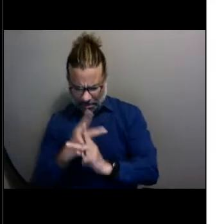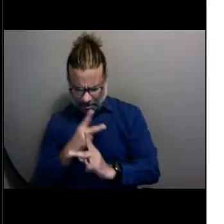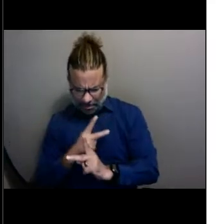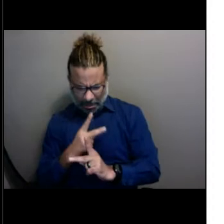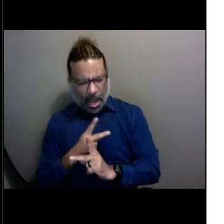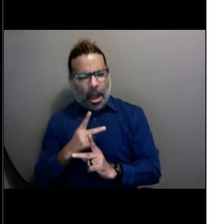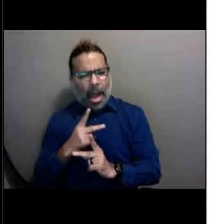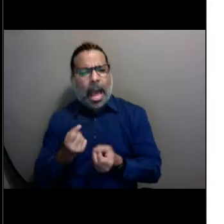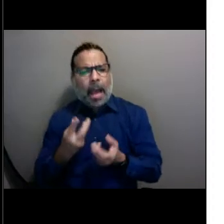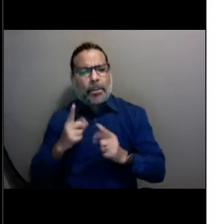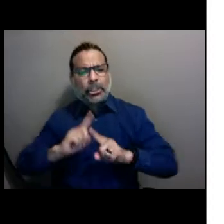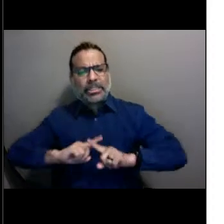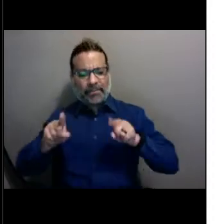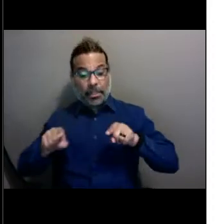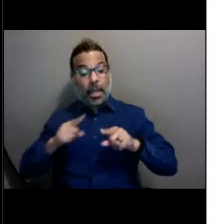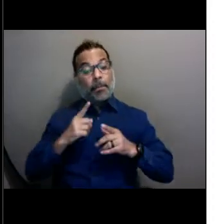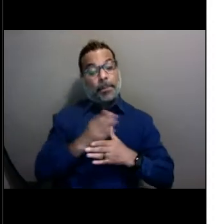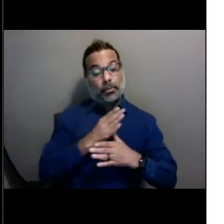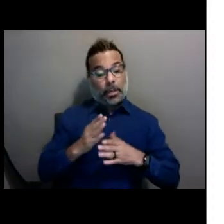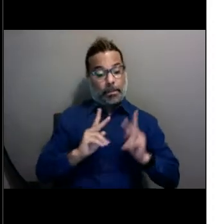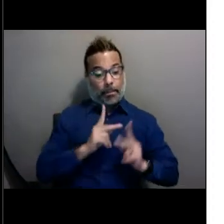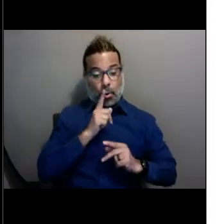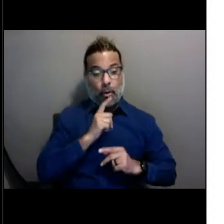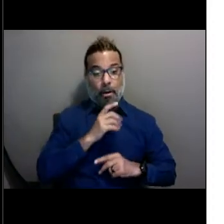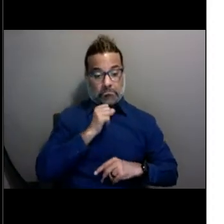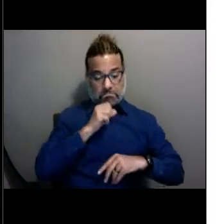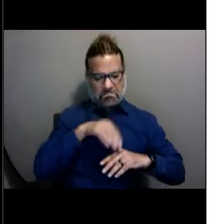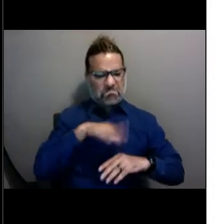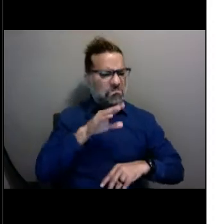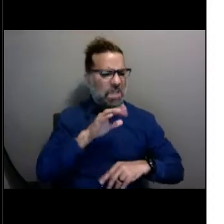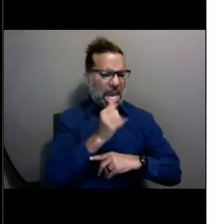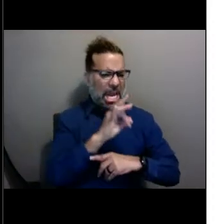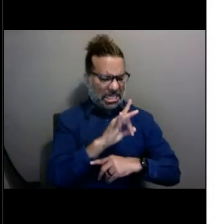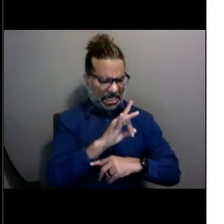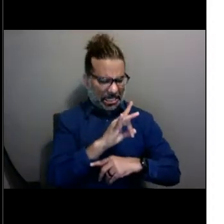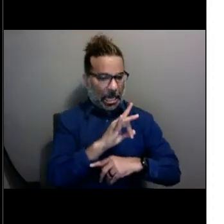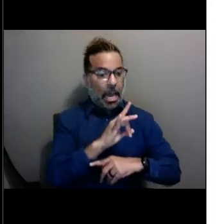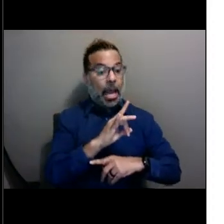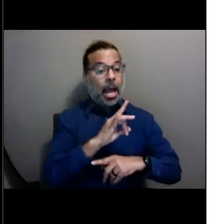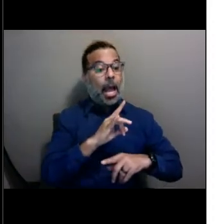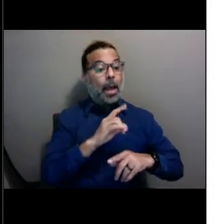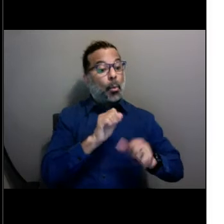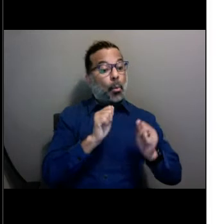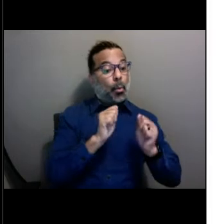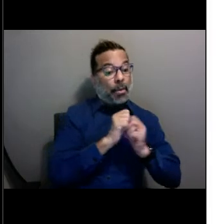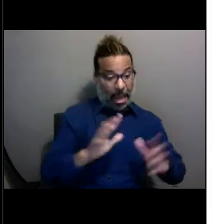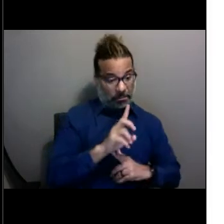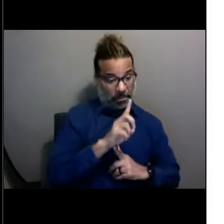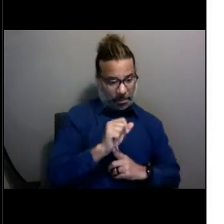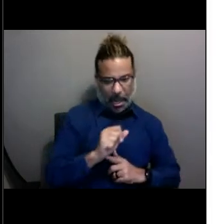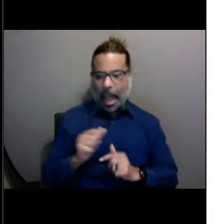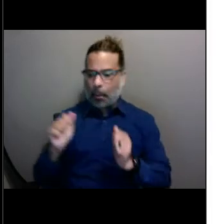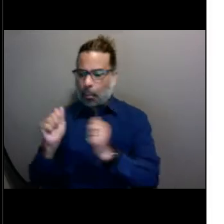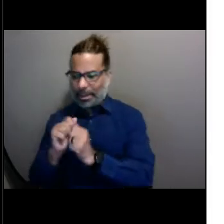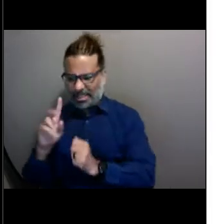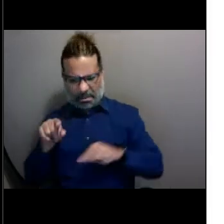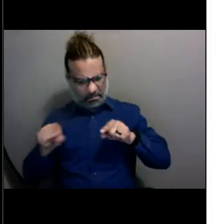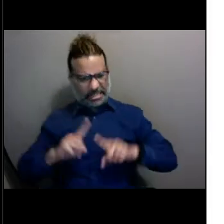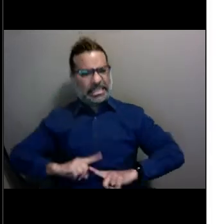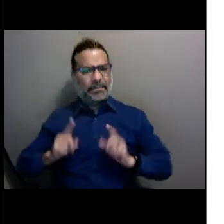gaps between working age adults with disabilities and those without disabilities. Here we focus on working age